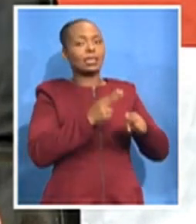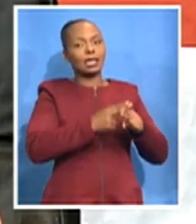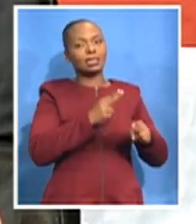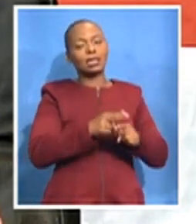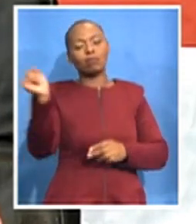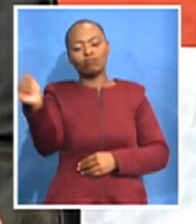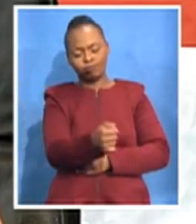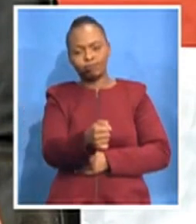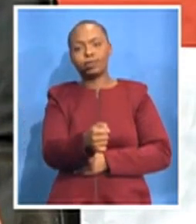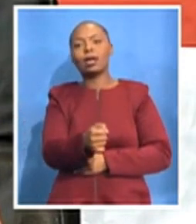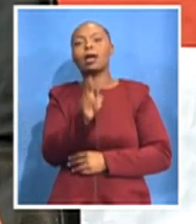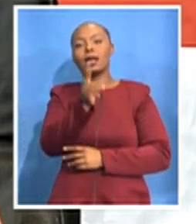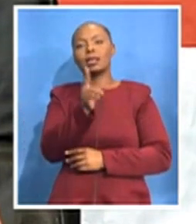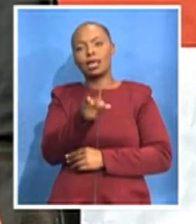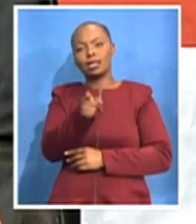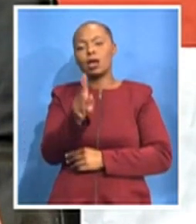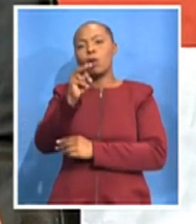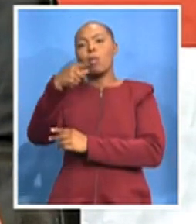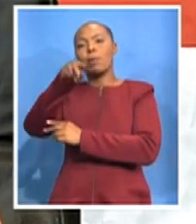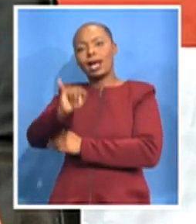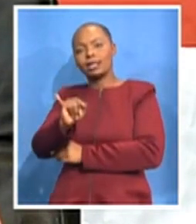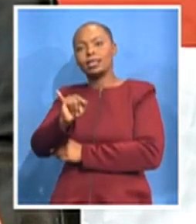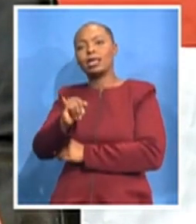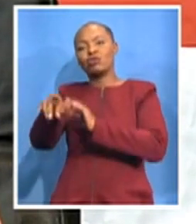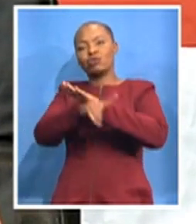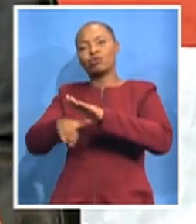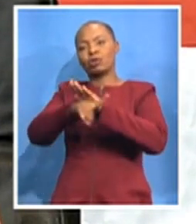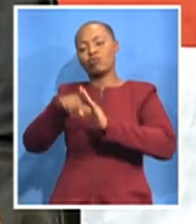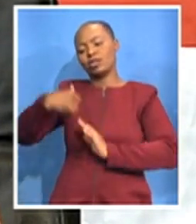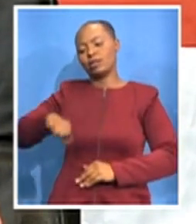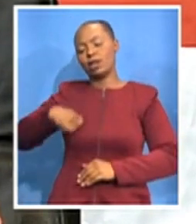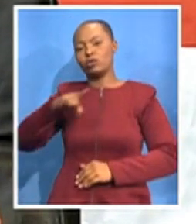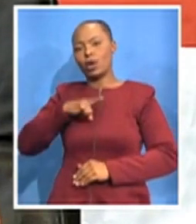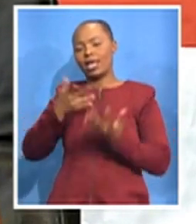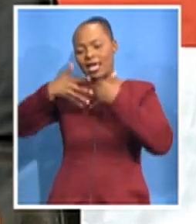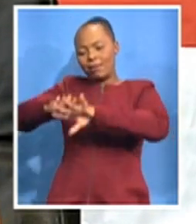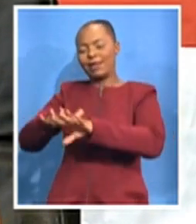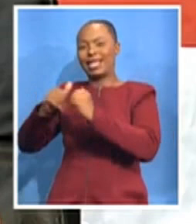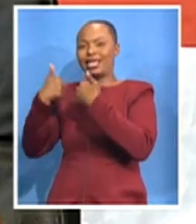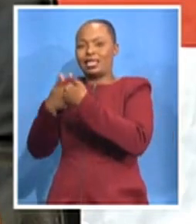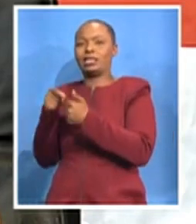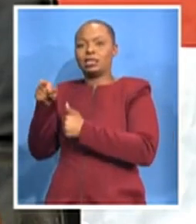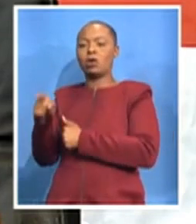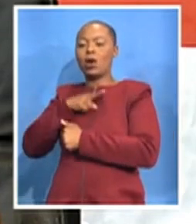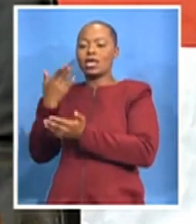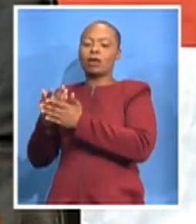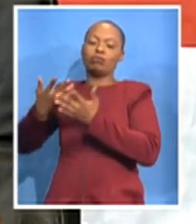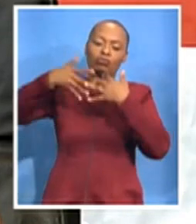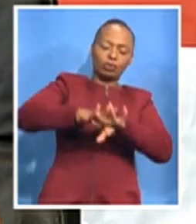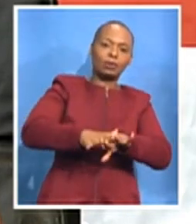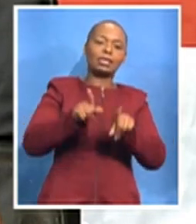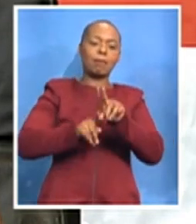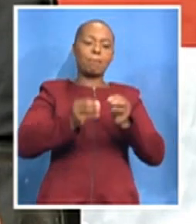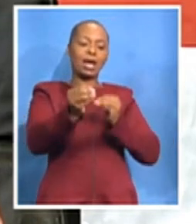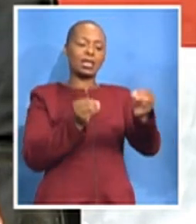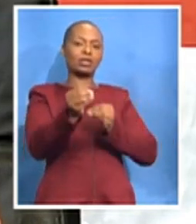District Municipality as the implementing agent to implement and manage the project, and Mopani District appointed